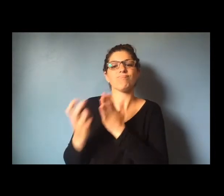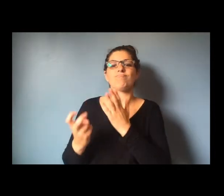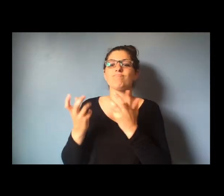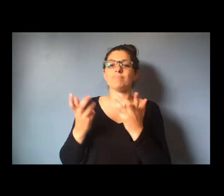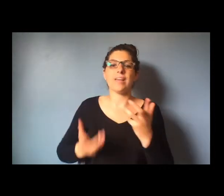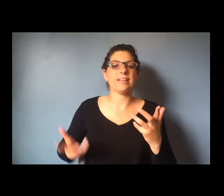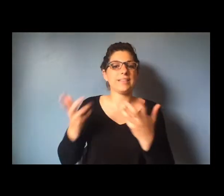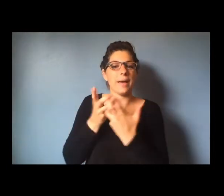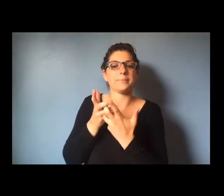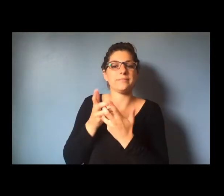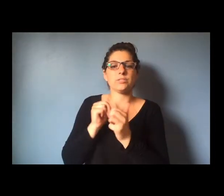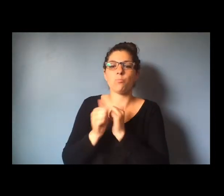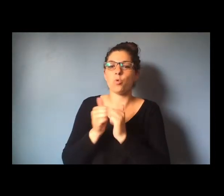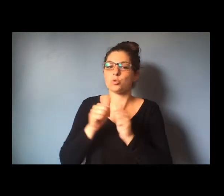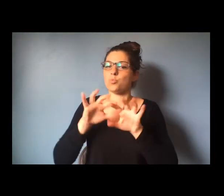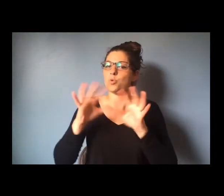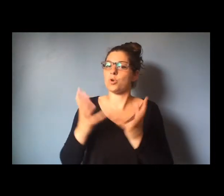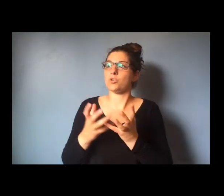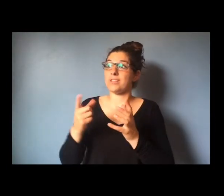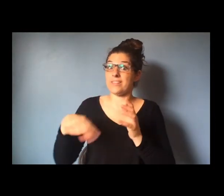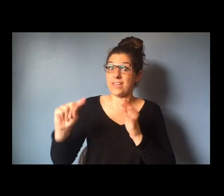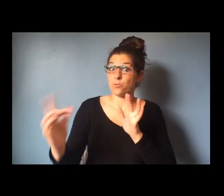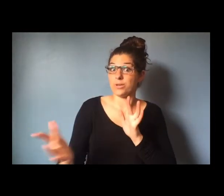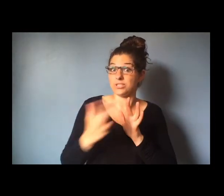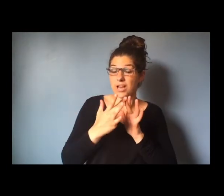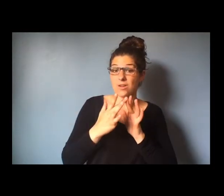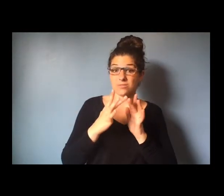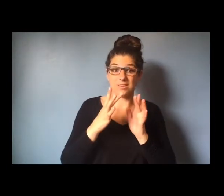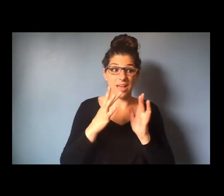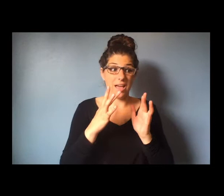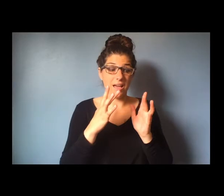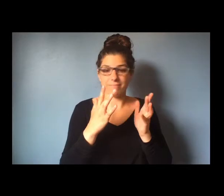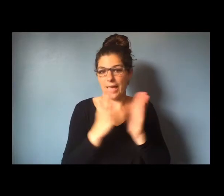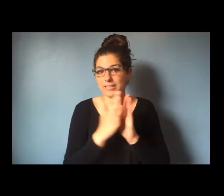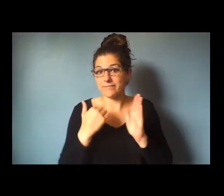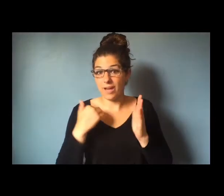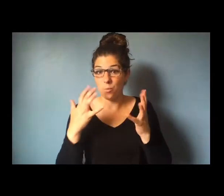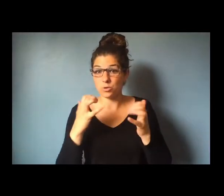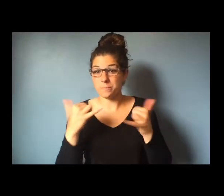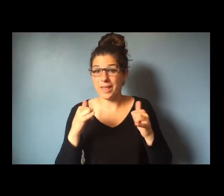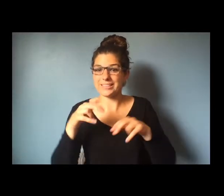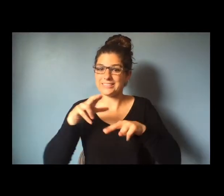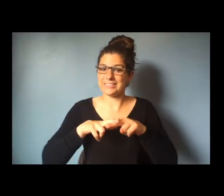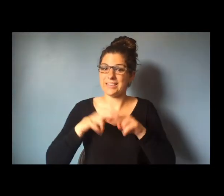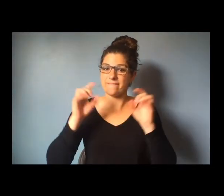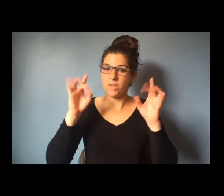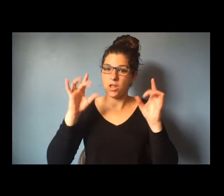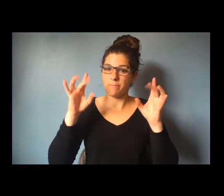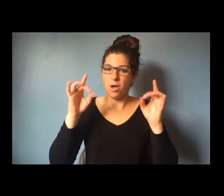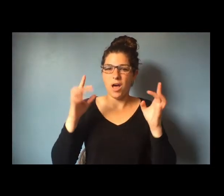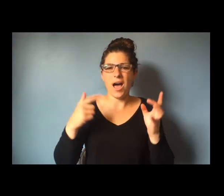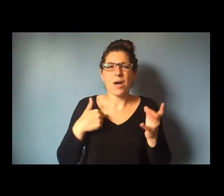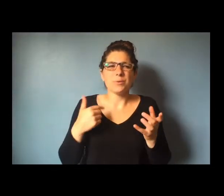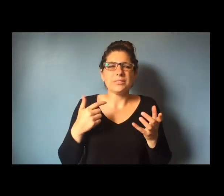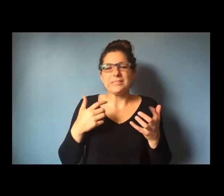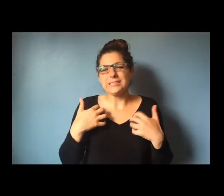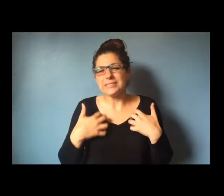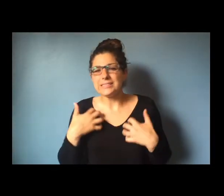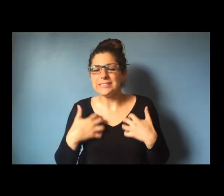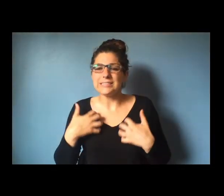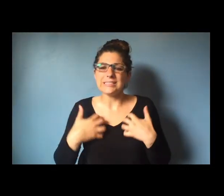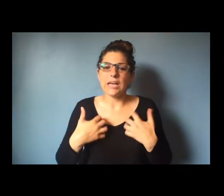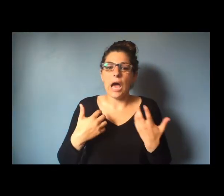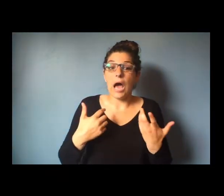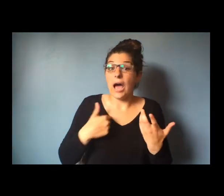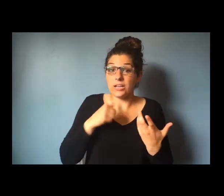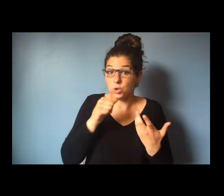sports world. They had reached out and asked if I wanted to play sitting volleyball, and I was kind of hesitant about it at first because, like Steve, like I don't